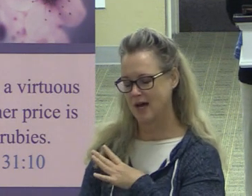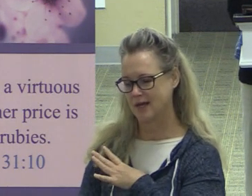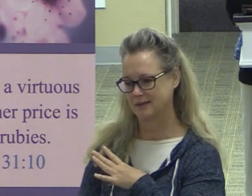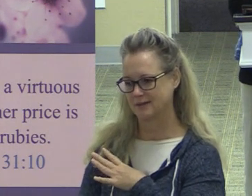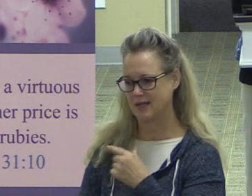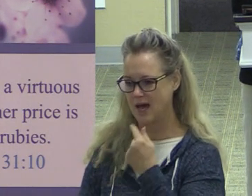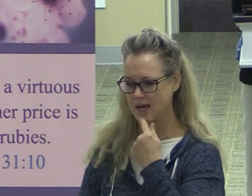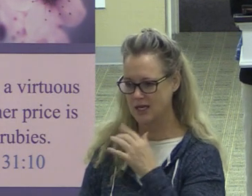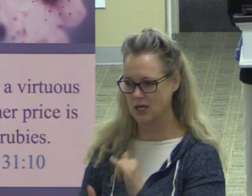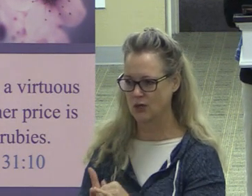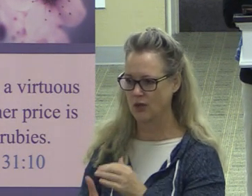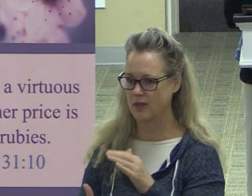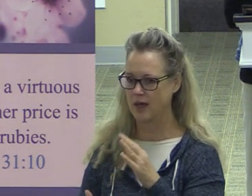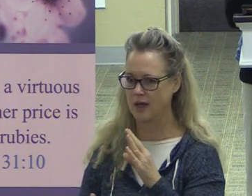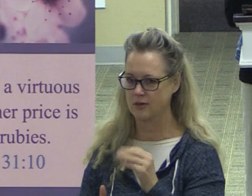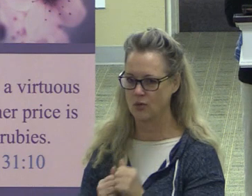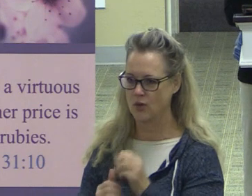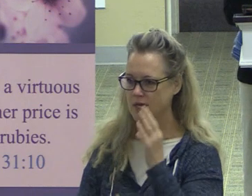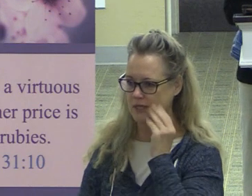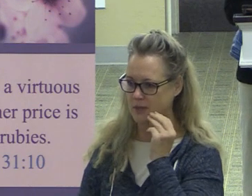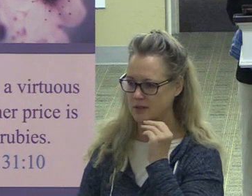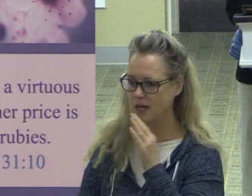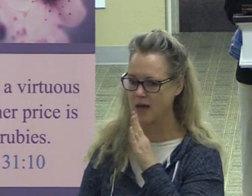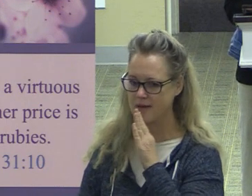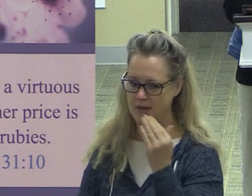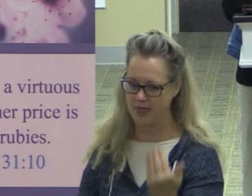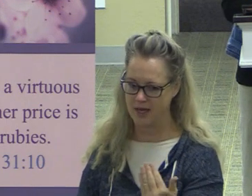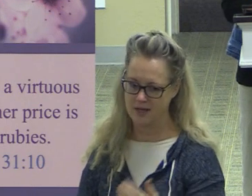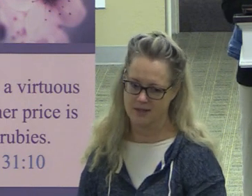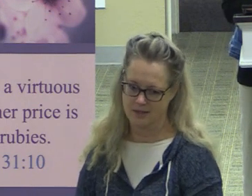can tell you that by experience, and I've been there.